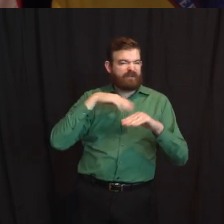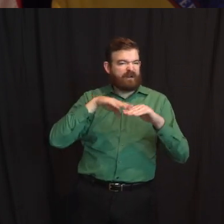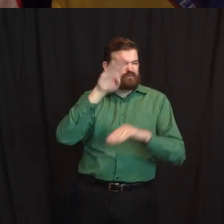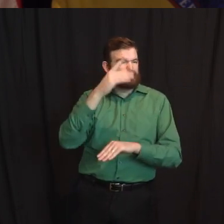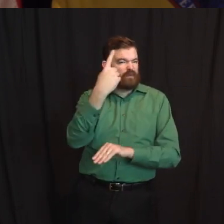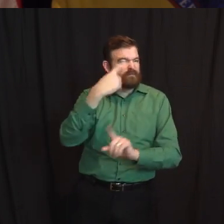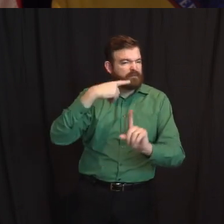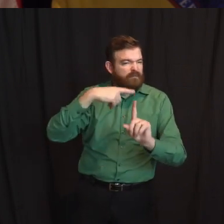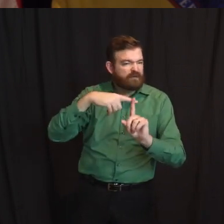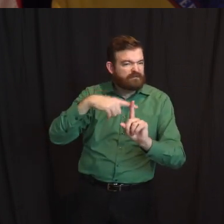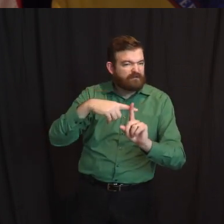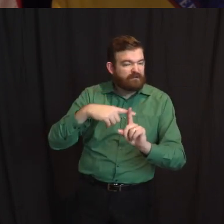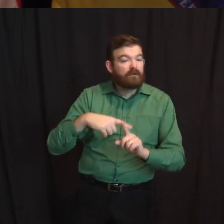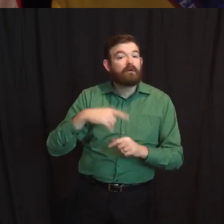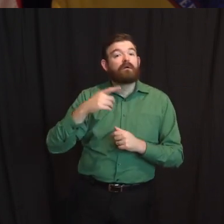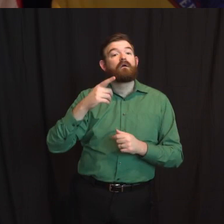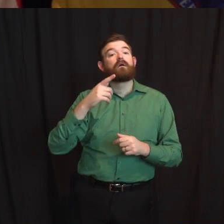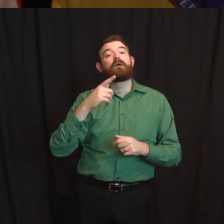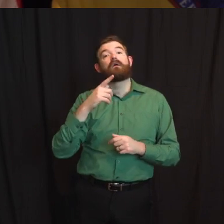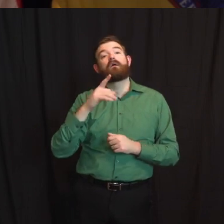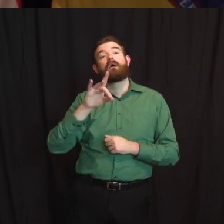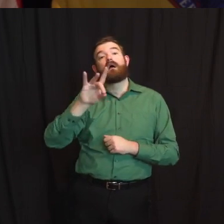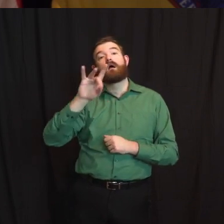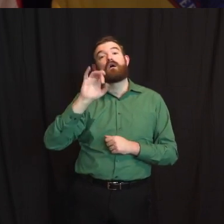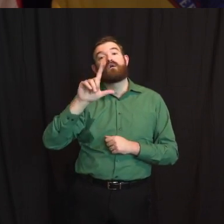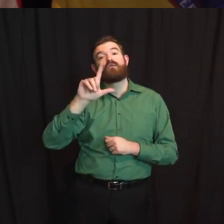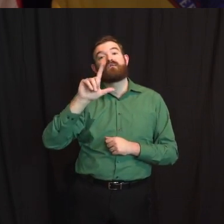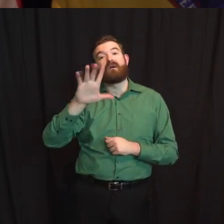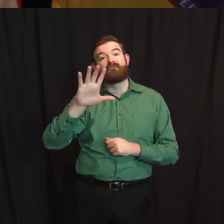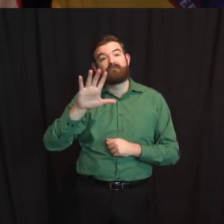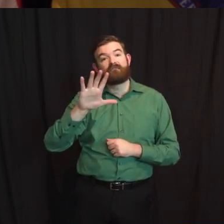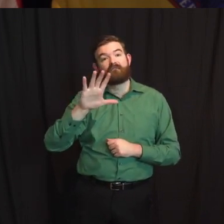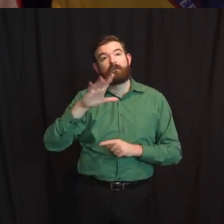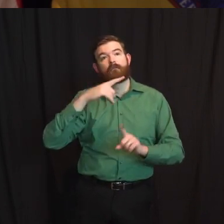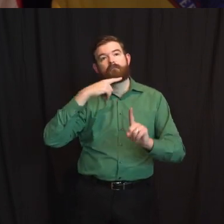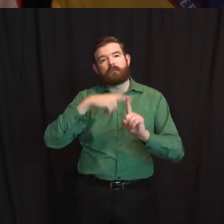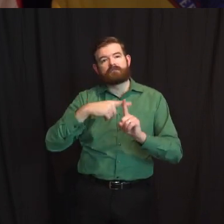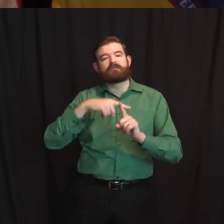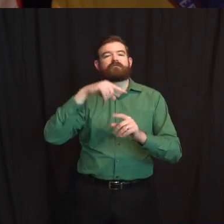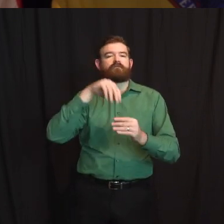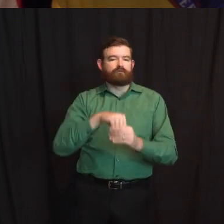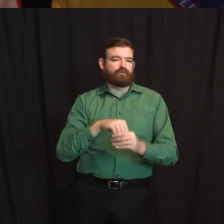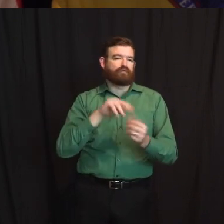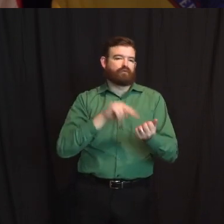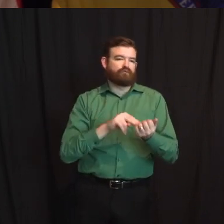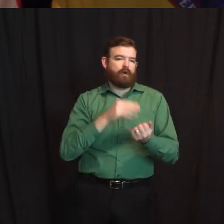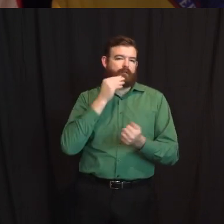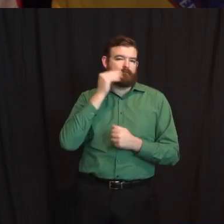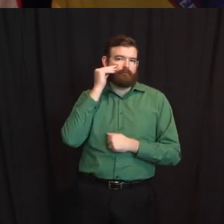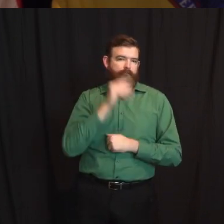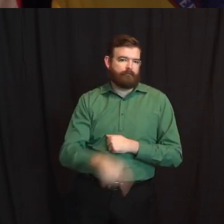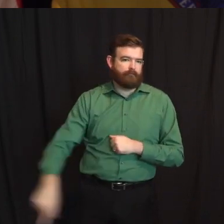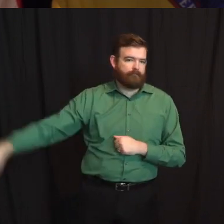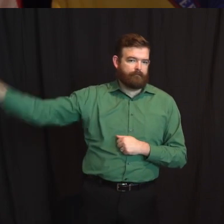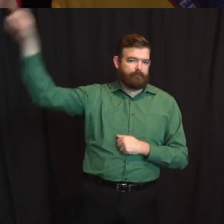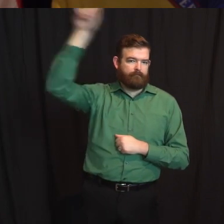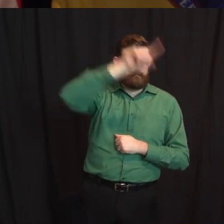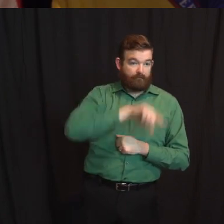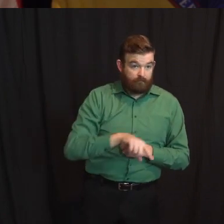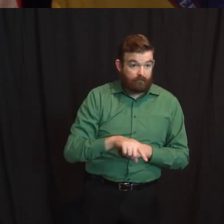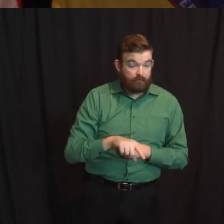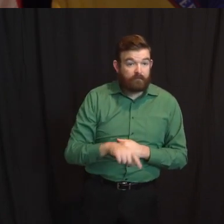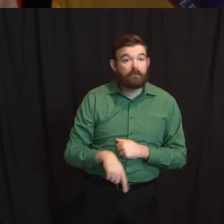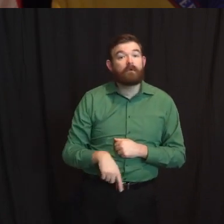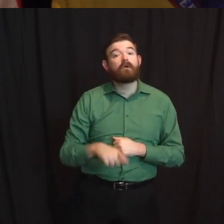27,825 total COVID-19 cases in these facilities. At the state's veterans' homes, among a census of